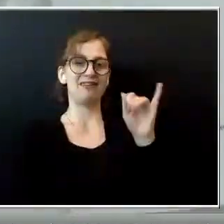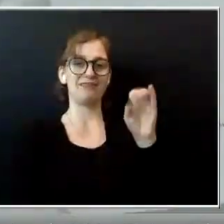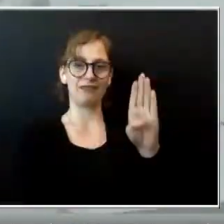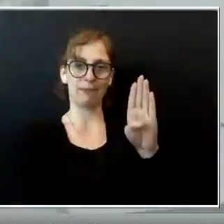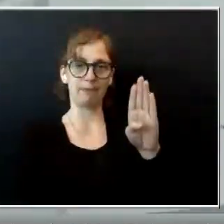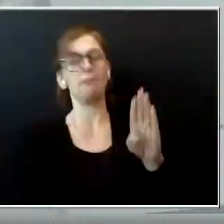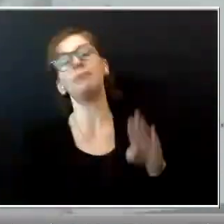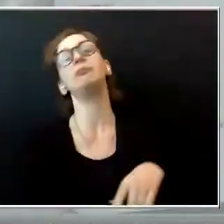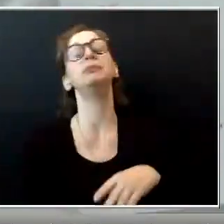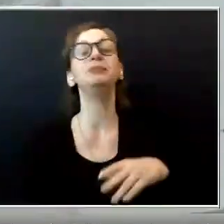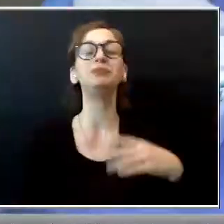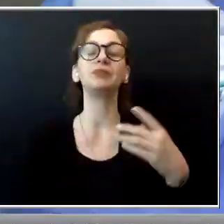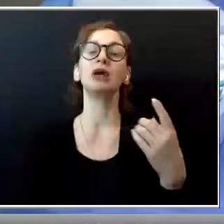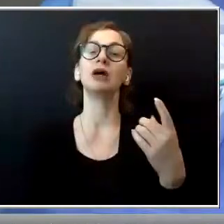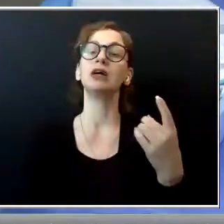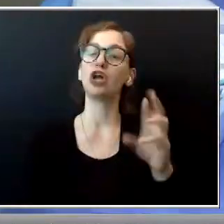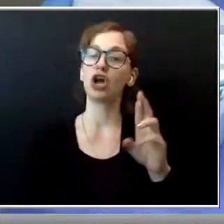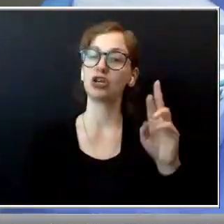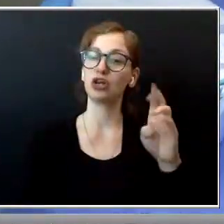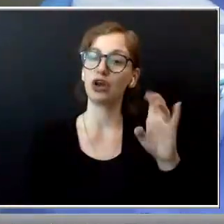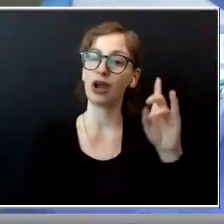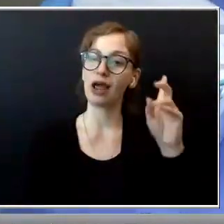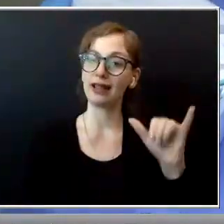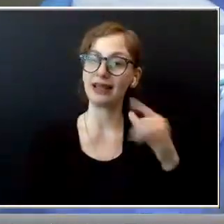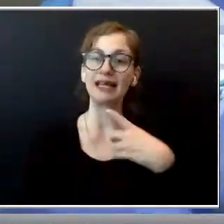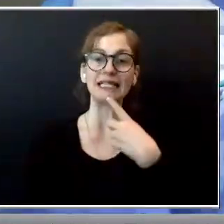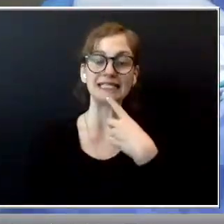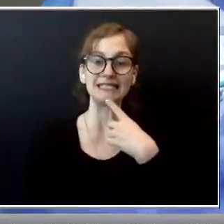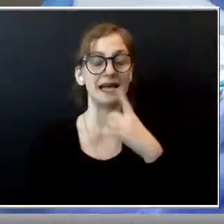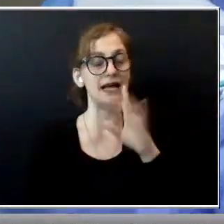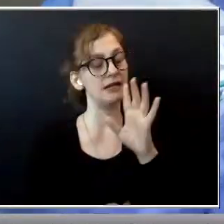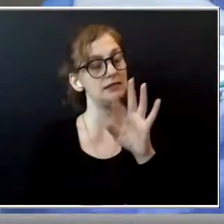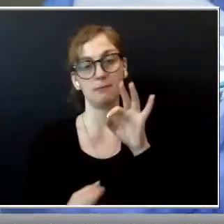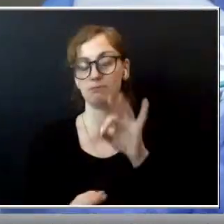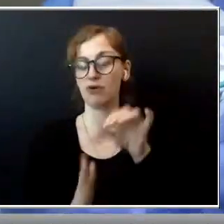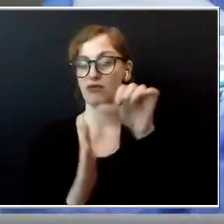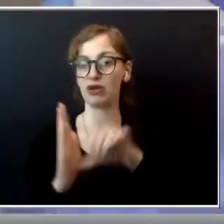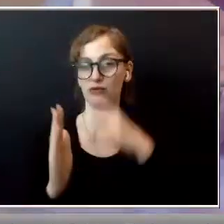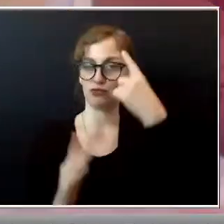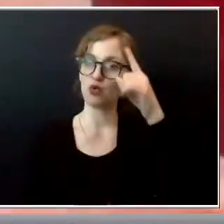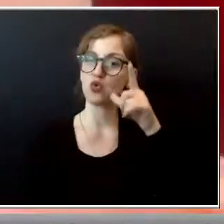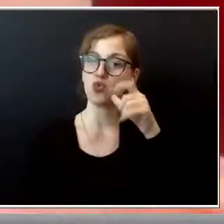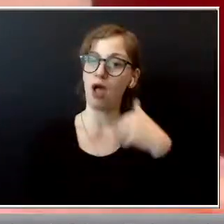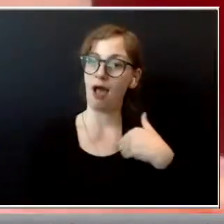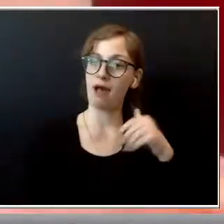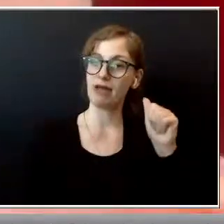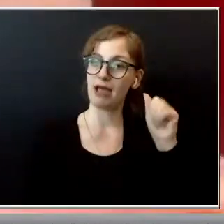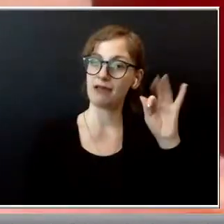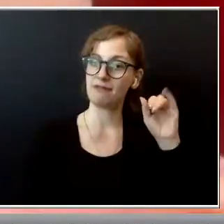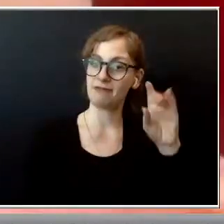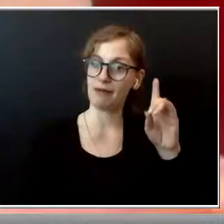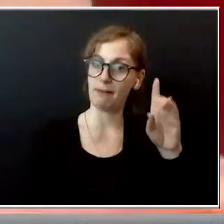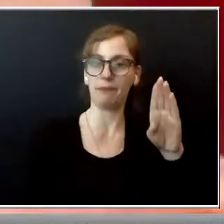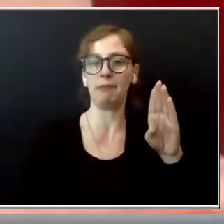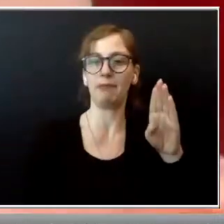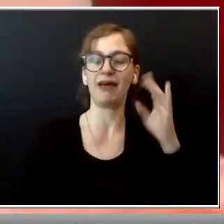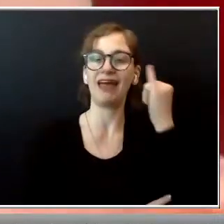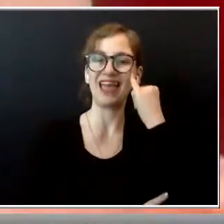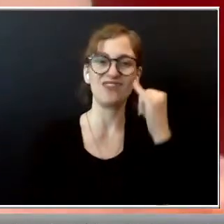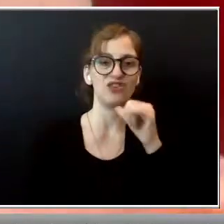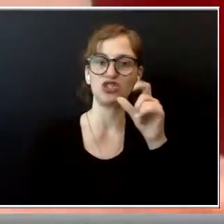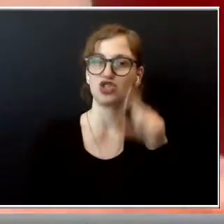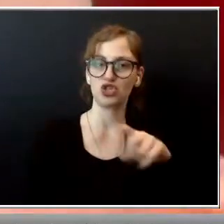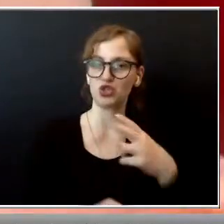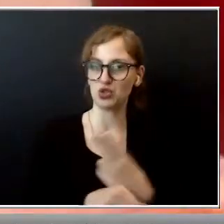perfect for a patient with AFib who should not be on blood thinners due to other health issues. So the Watchman is a plug which closes the